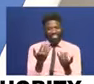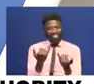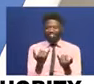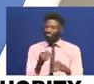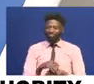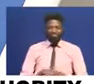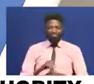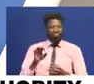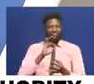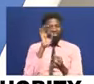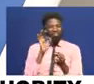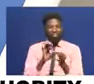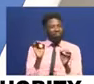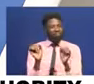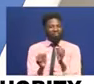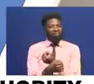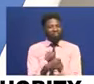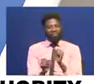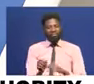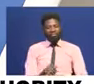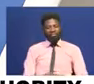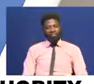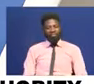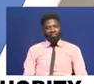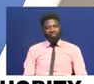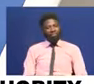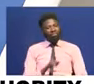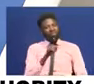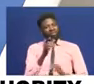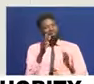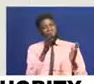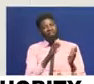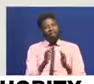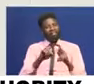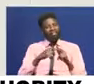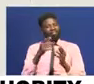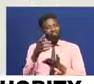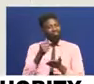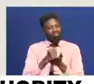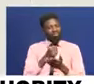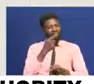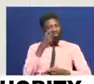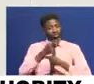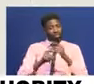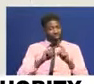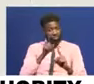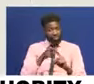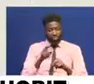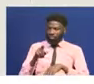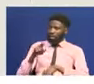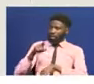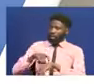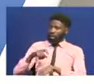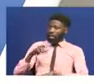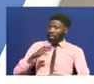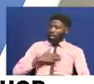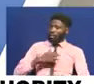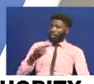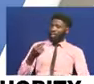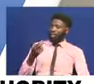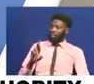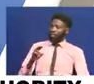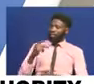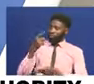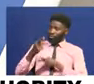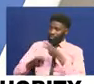not going to be accurate. Mm-hmm. When do you plan to start the recruitment process? The moment our HR instruments are approved, and we're looking at